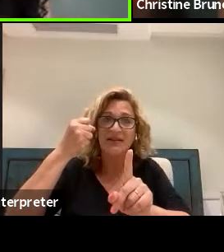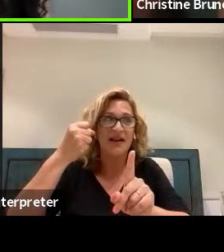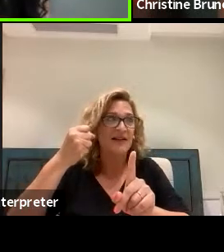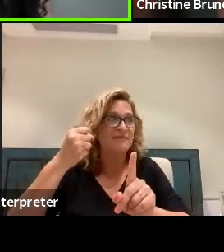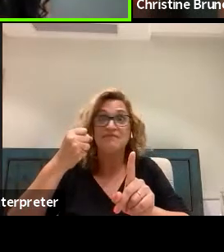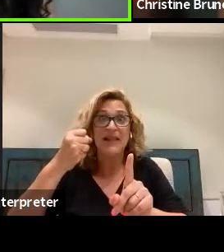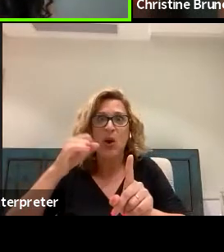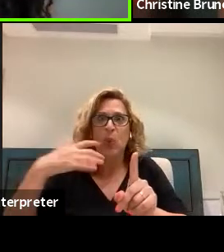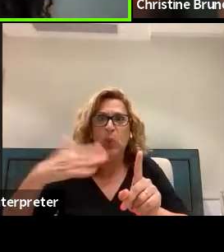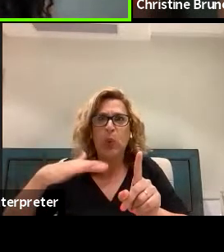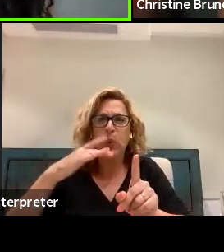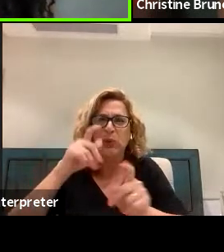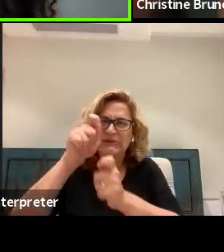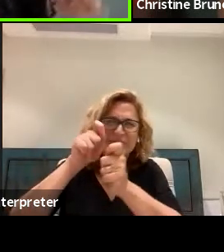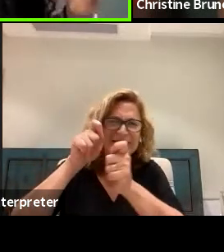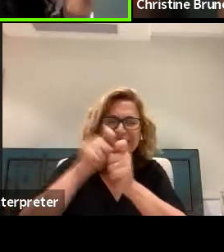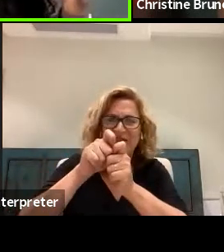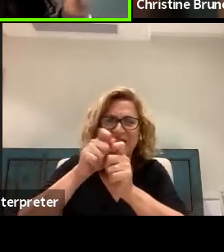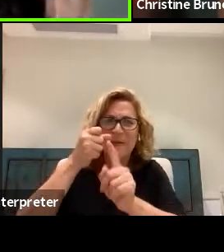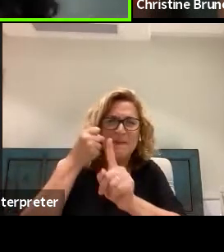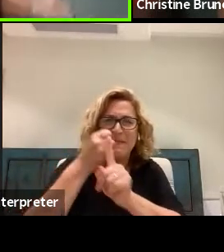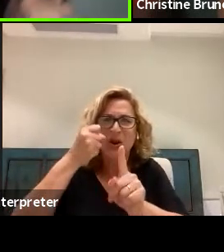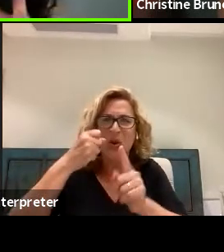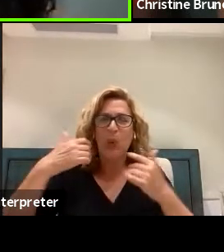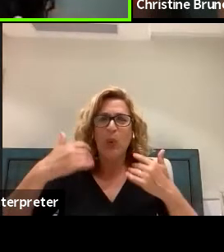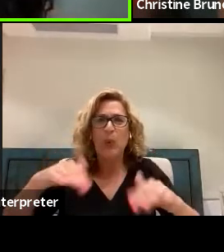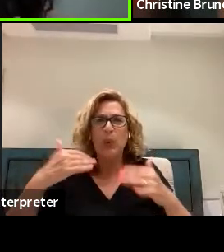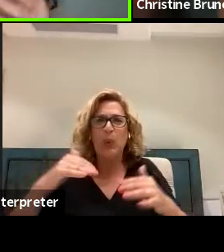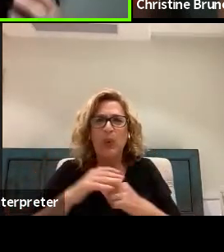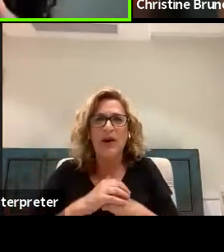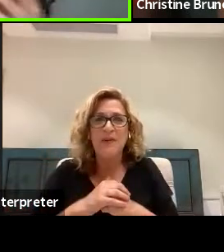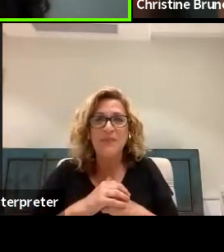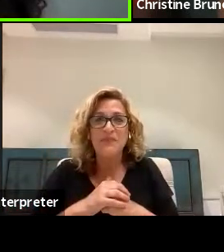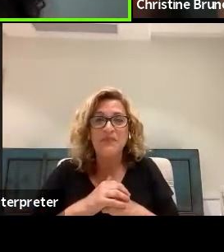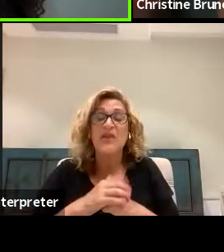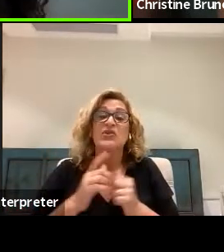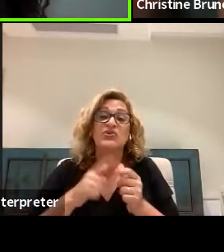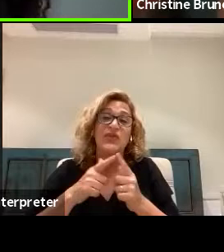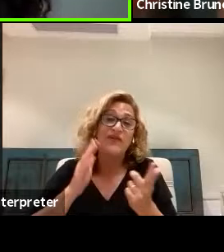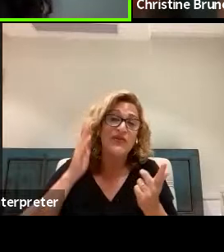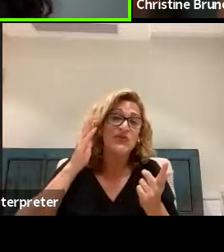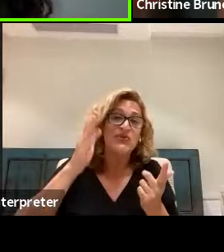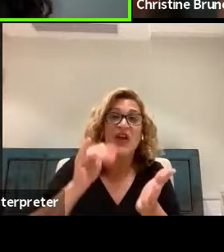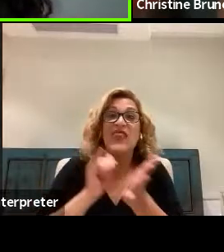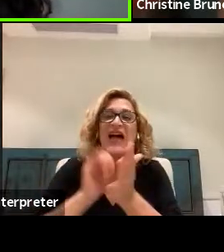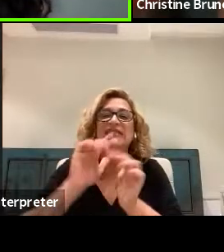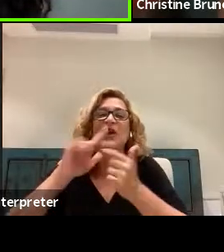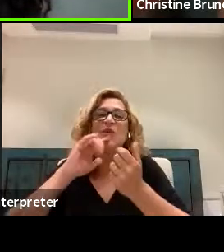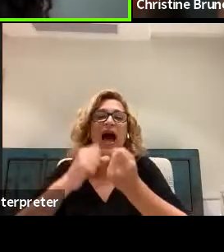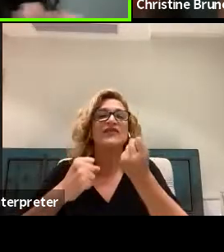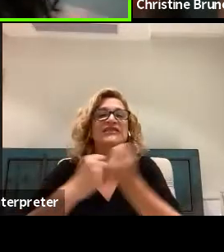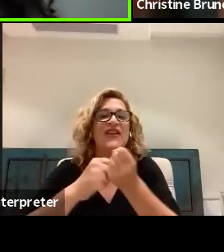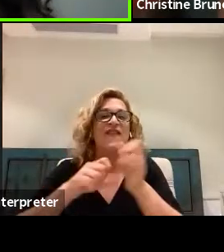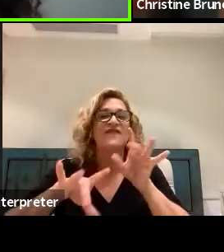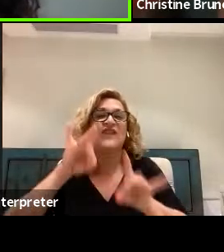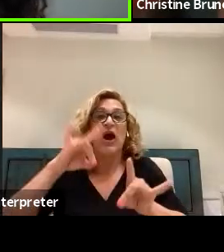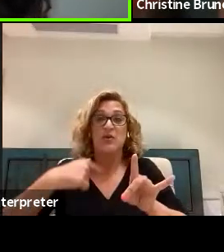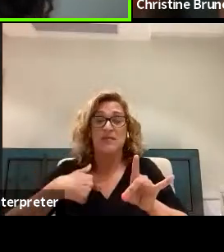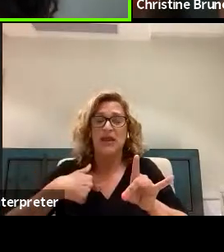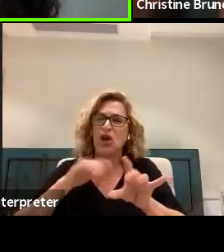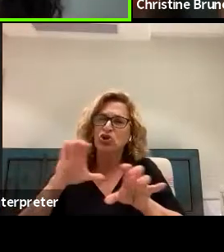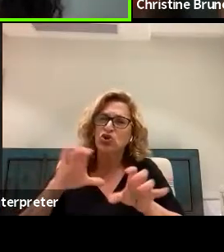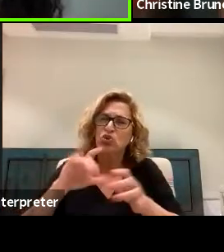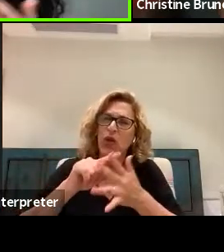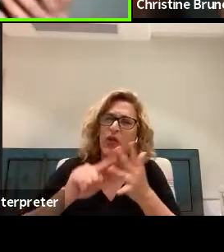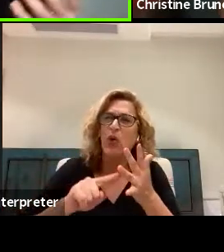to a T. So fast forward, that's really how the advocacy found me, is I was like doing these sort of